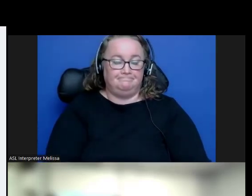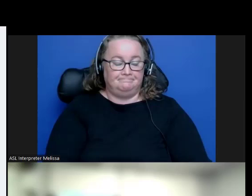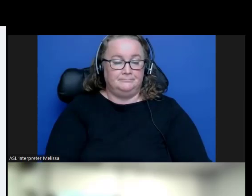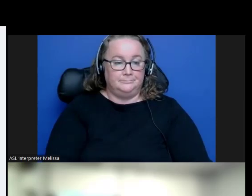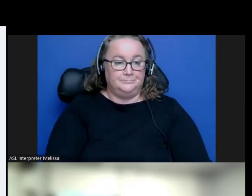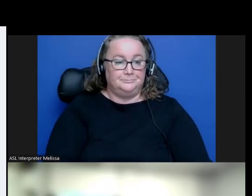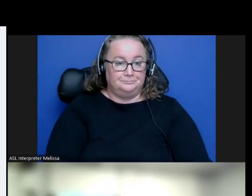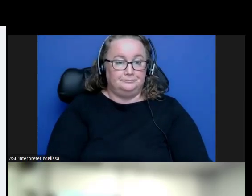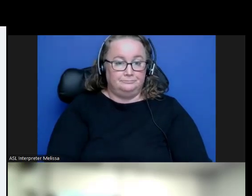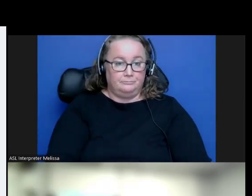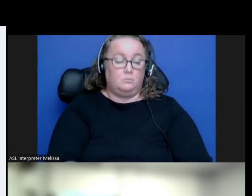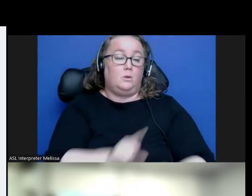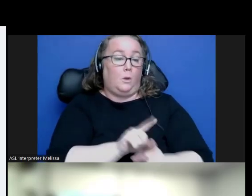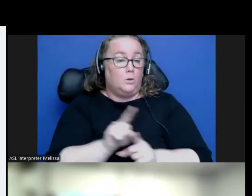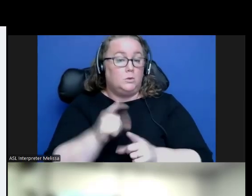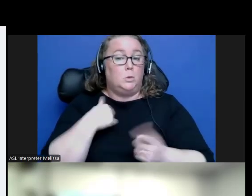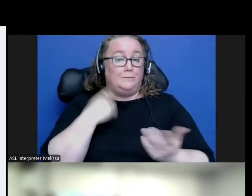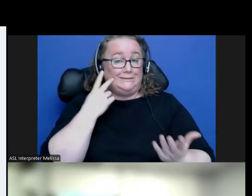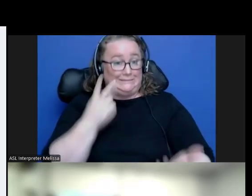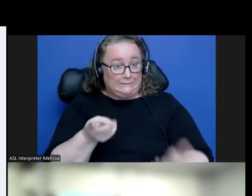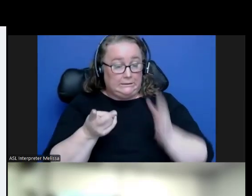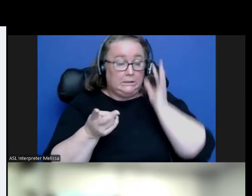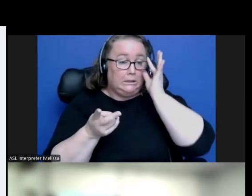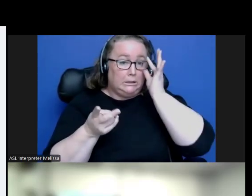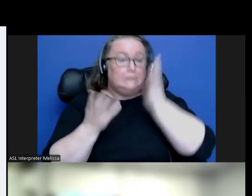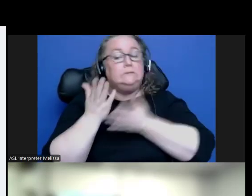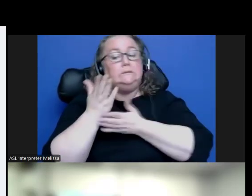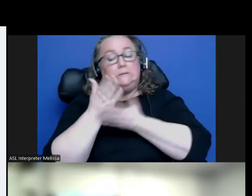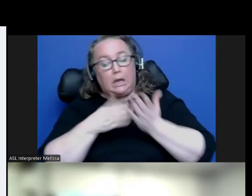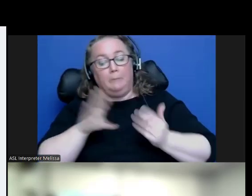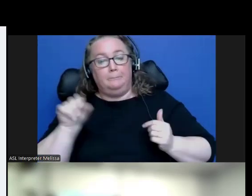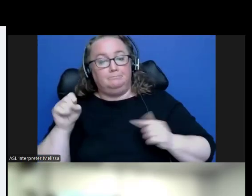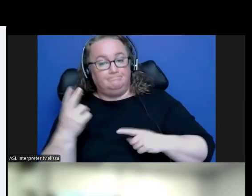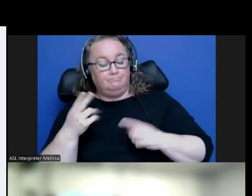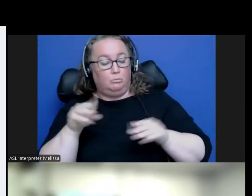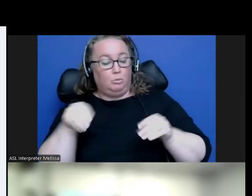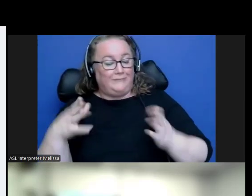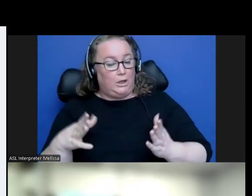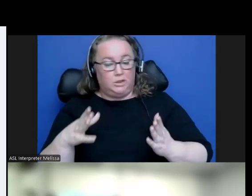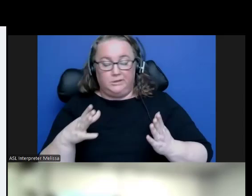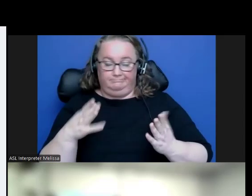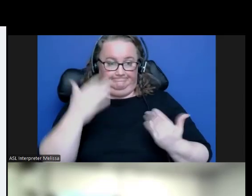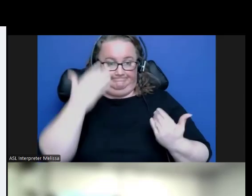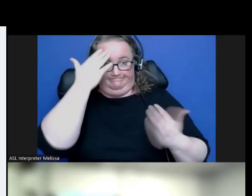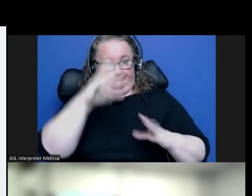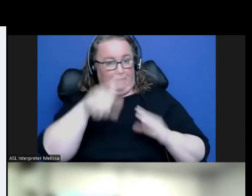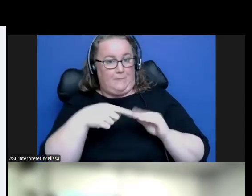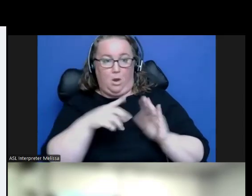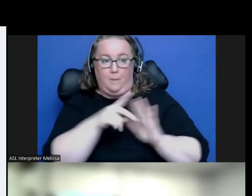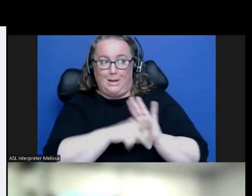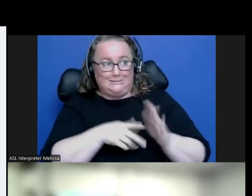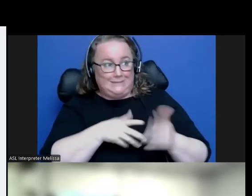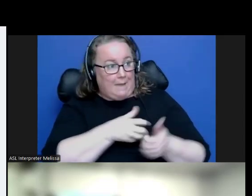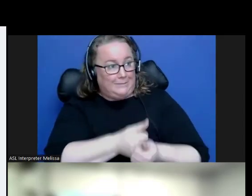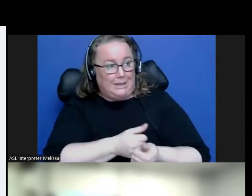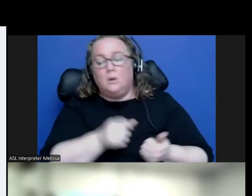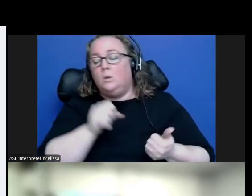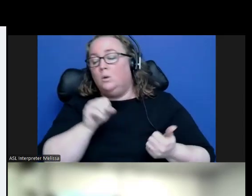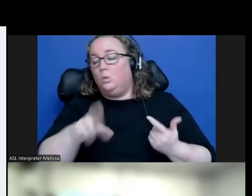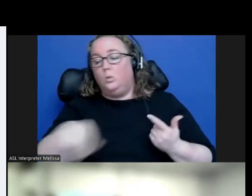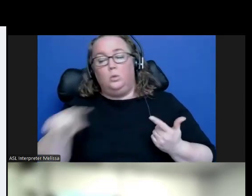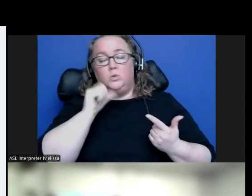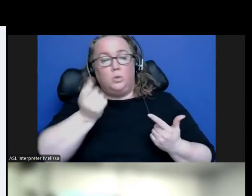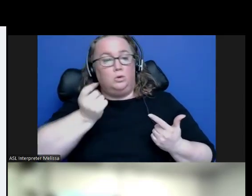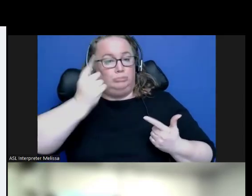From what we've observed, it seems that some Bridgewater providers may not be aware of the policy updates or do not understand the